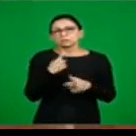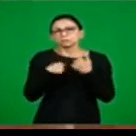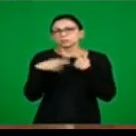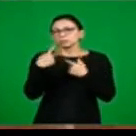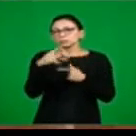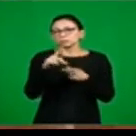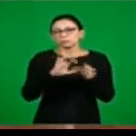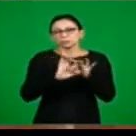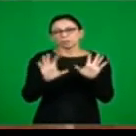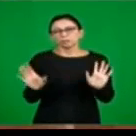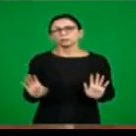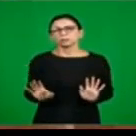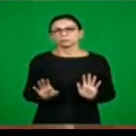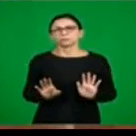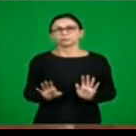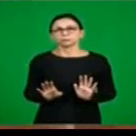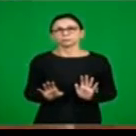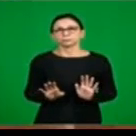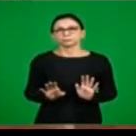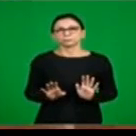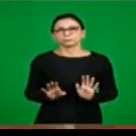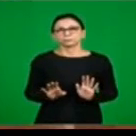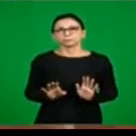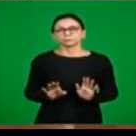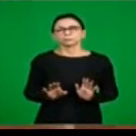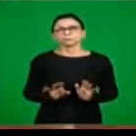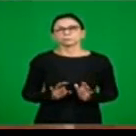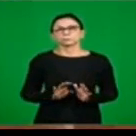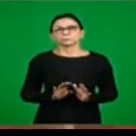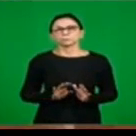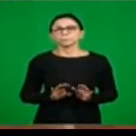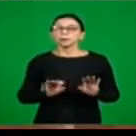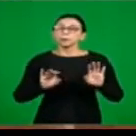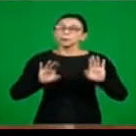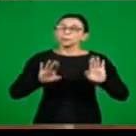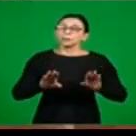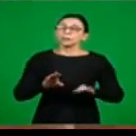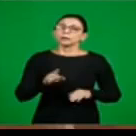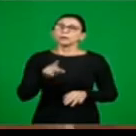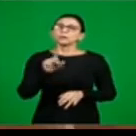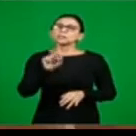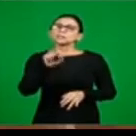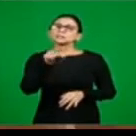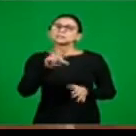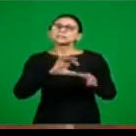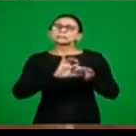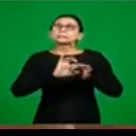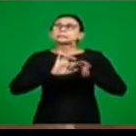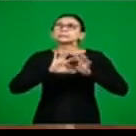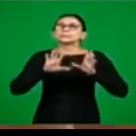Everyone may want to do according to their own will. Man is a free being.